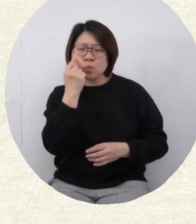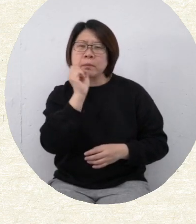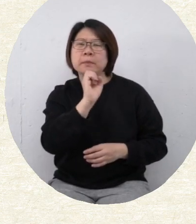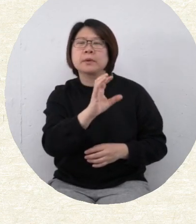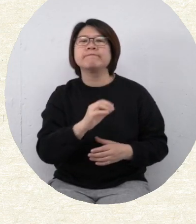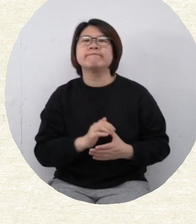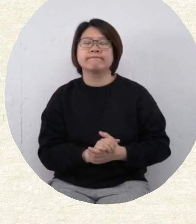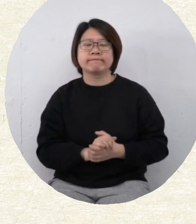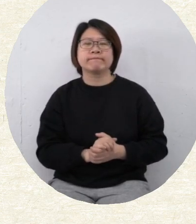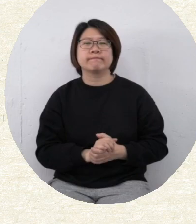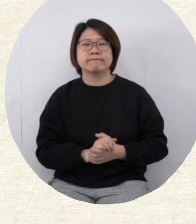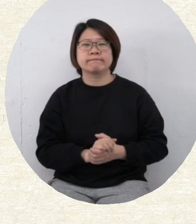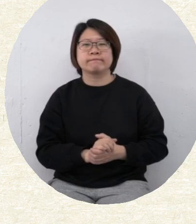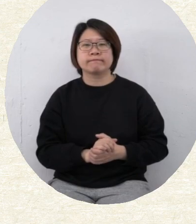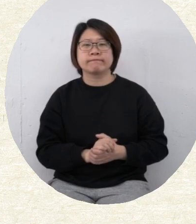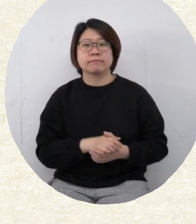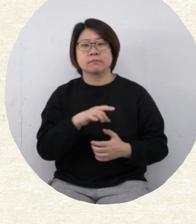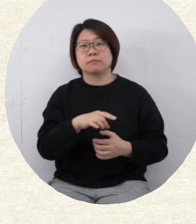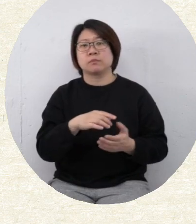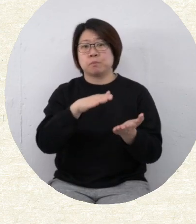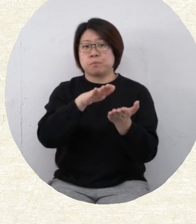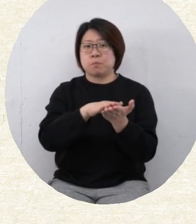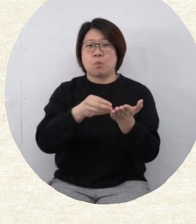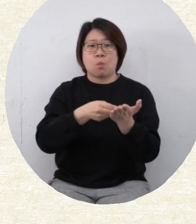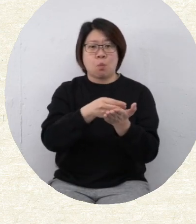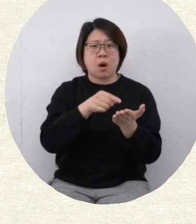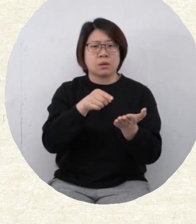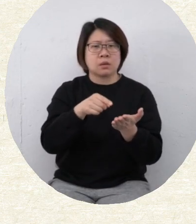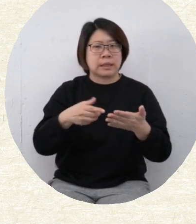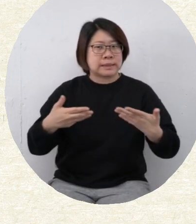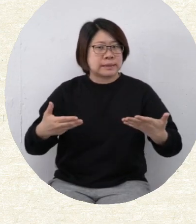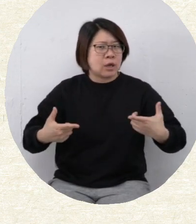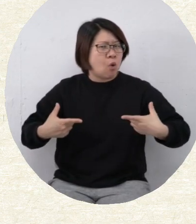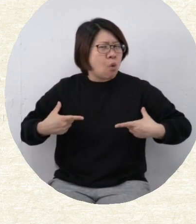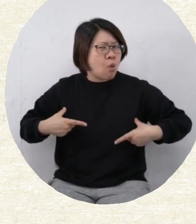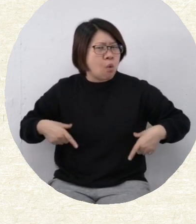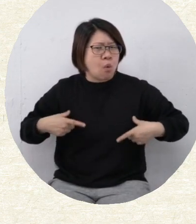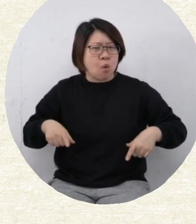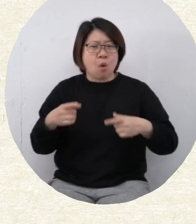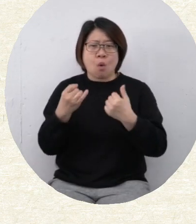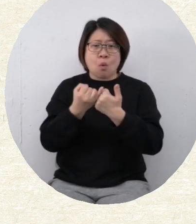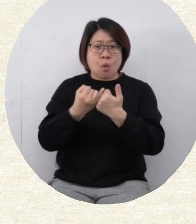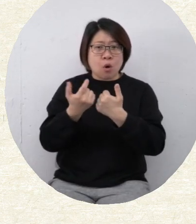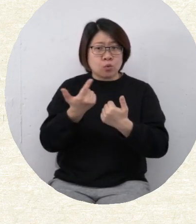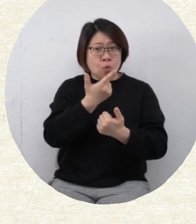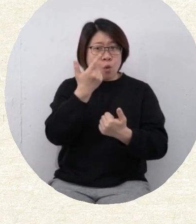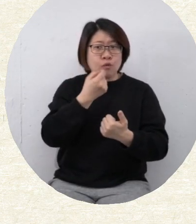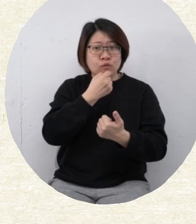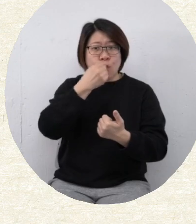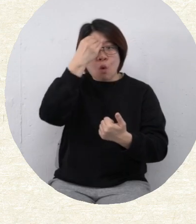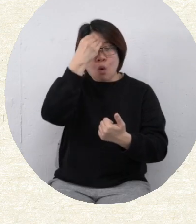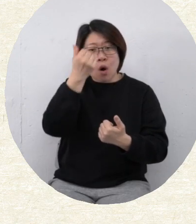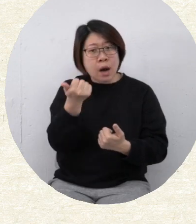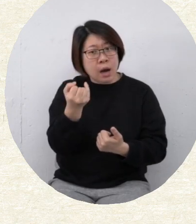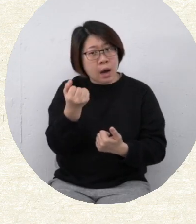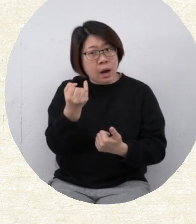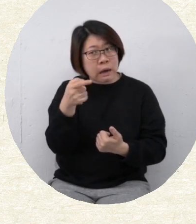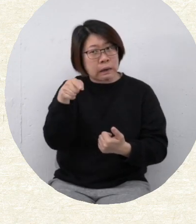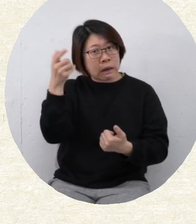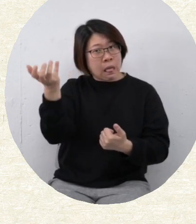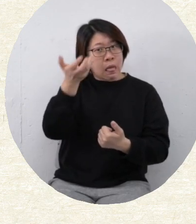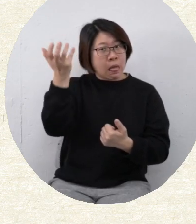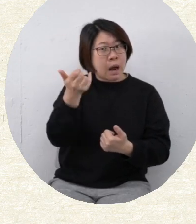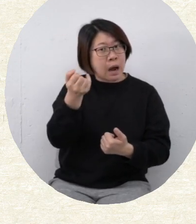We had experts in many different techniques. So yeah, that's when